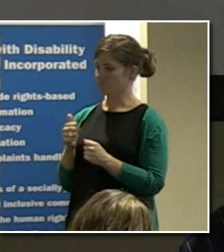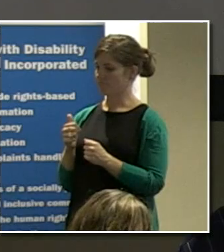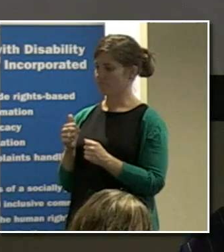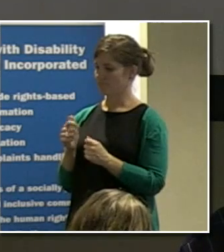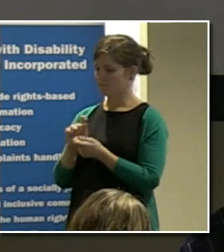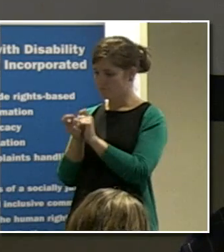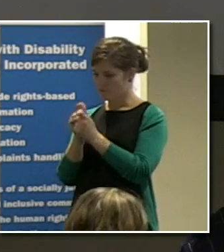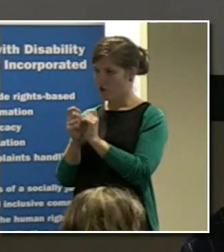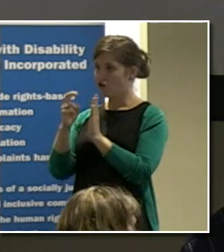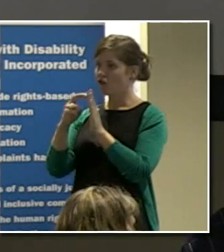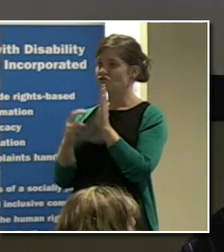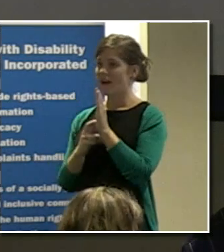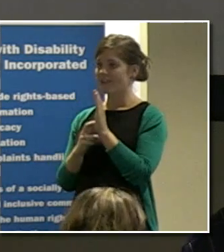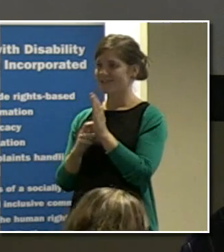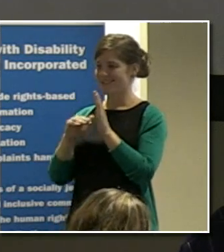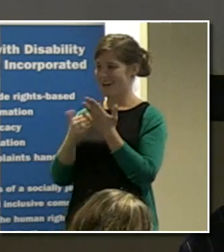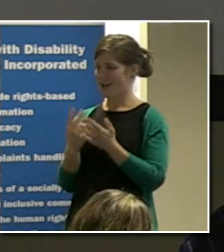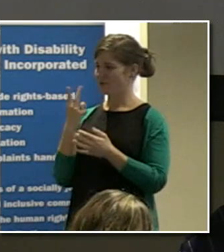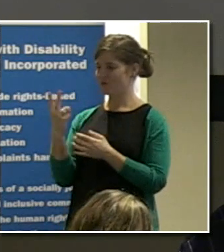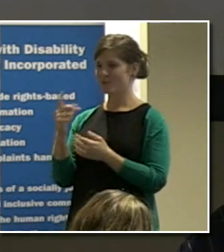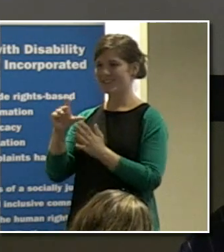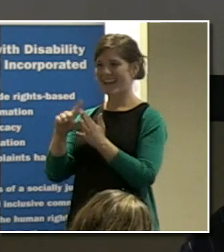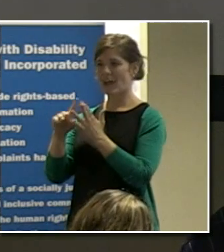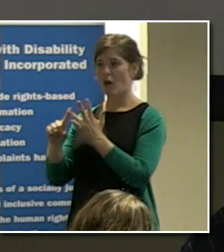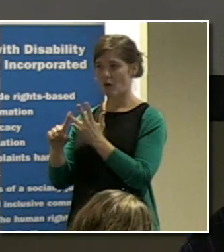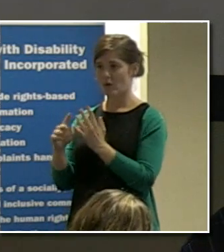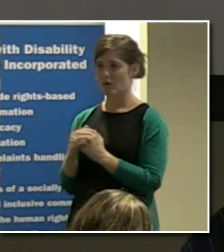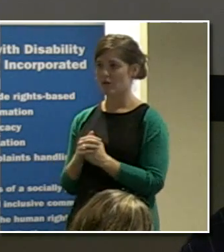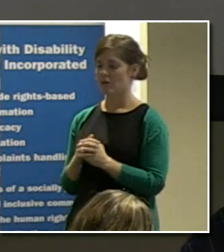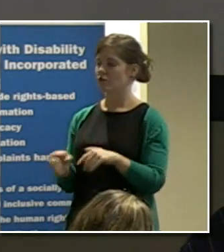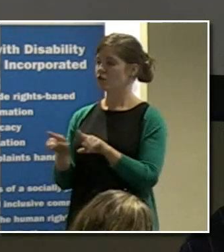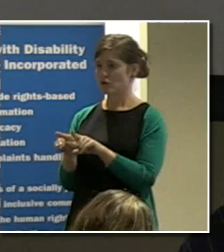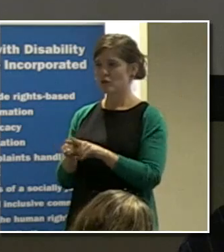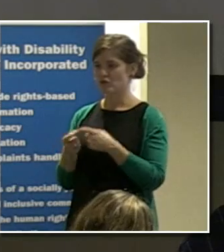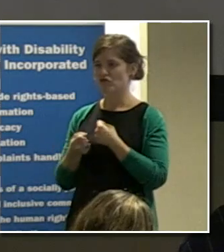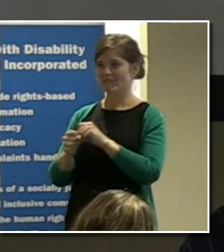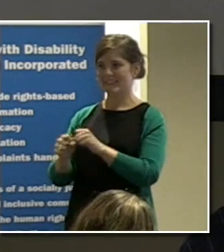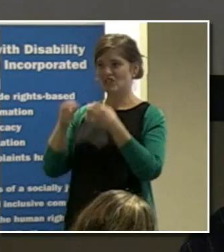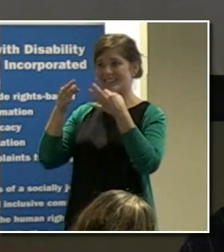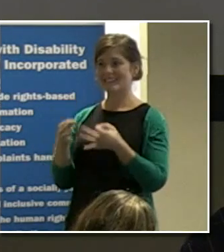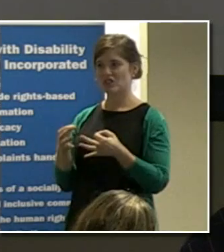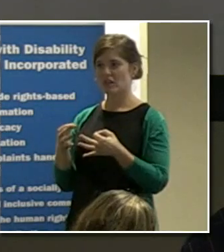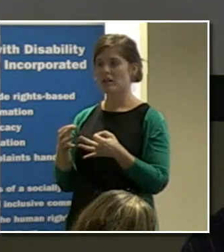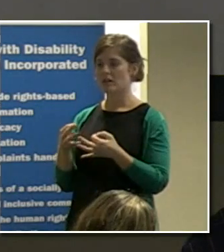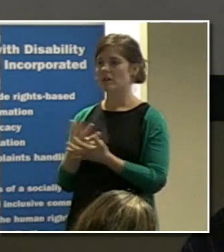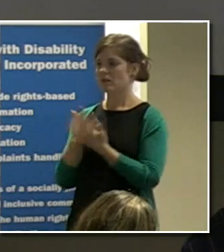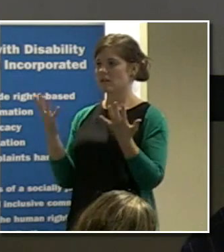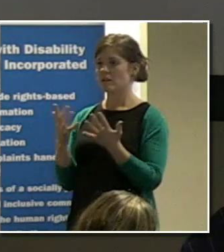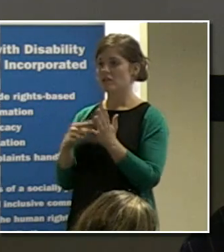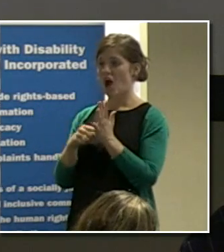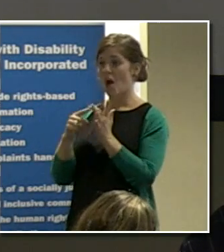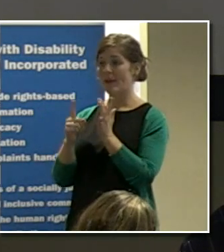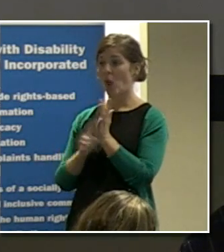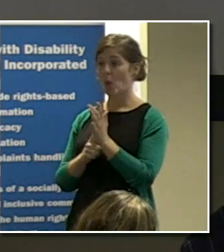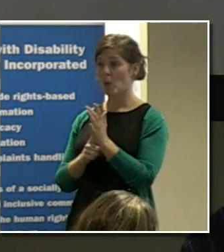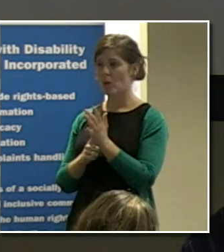contracts with the co-CEOs. We've also made a strategic decision to pay out a large amount of time in lieu owed